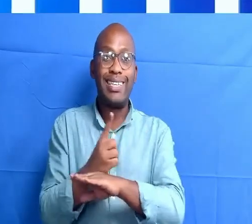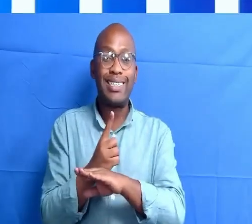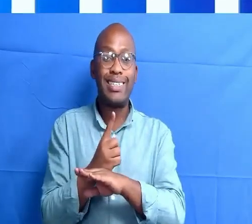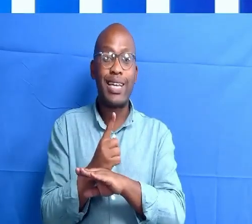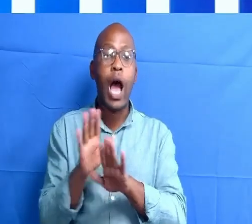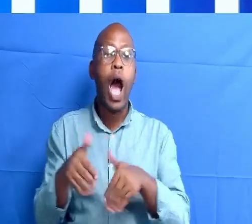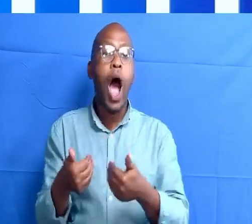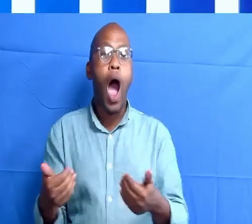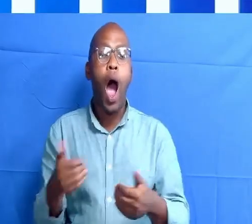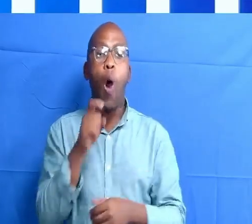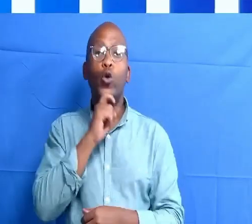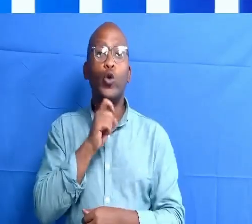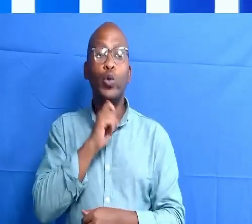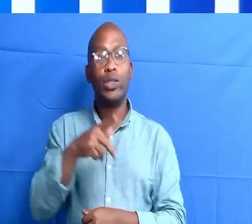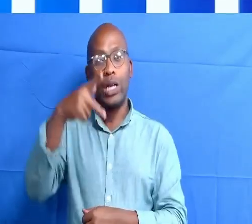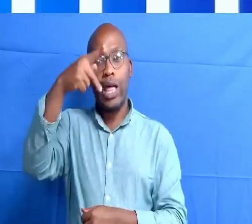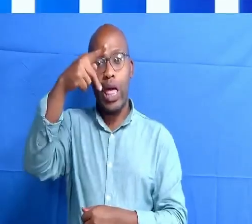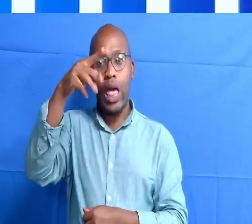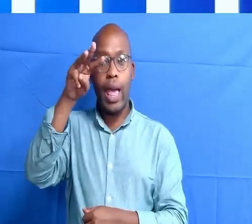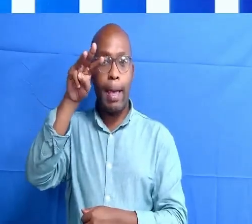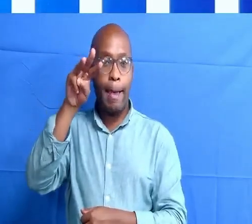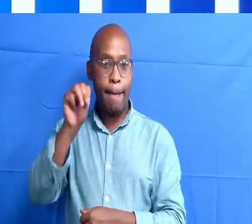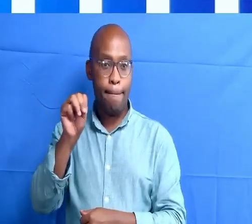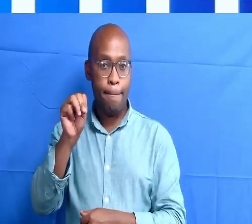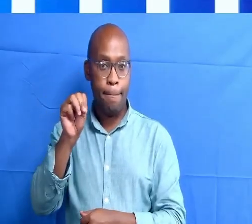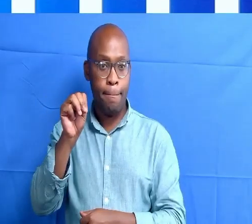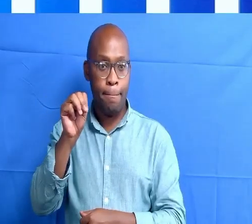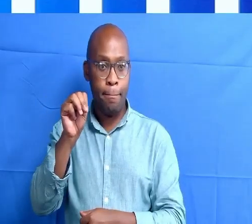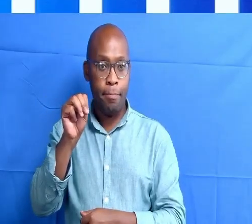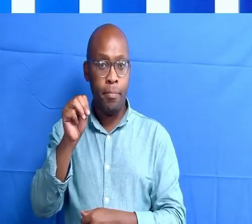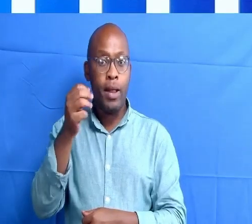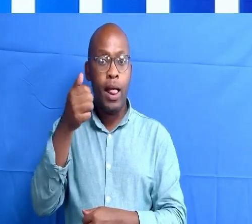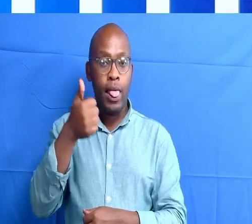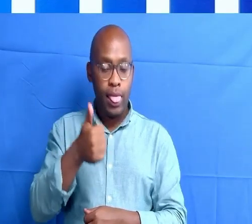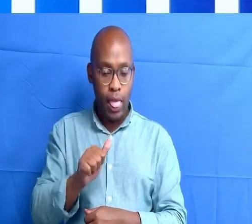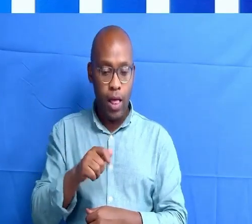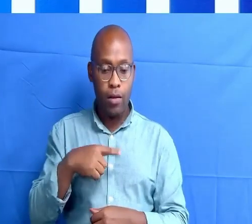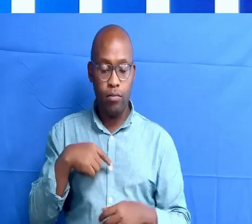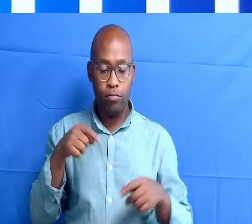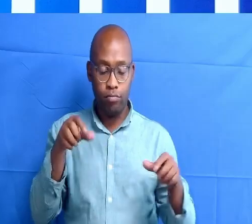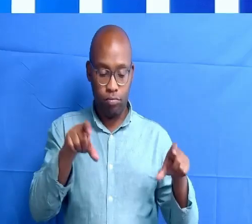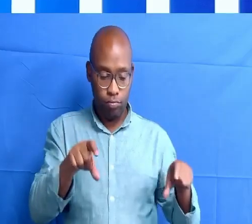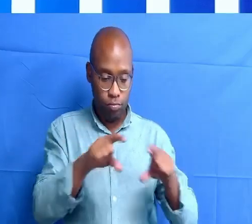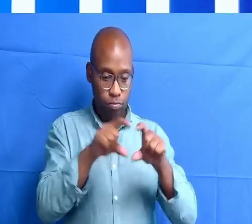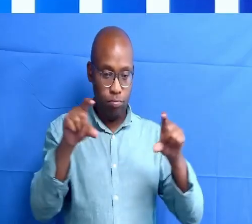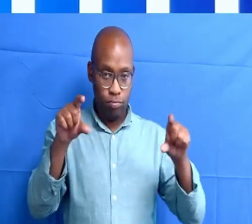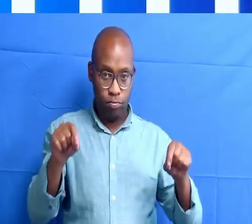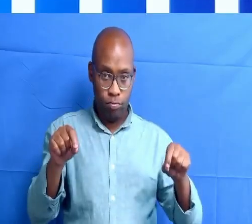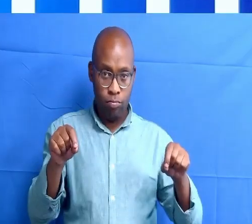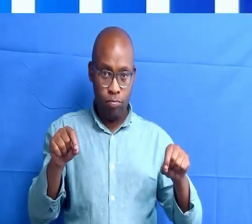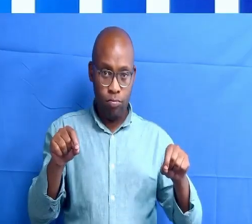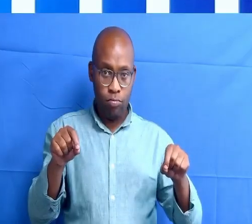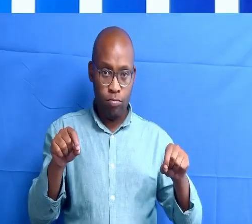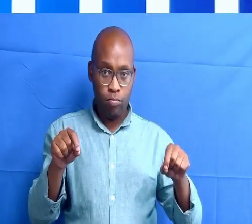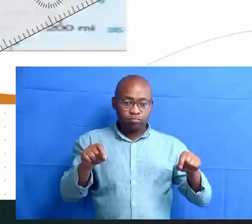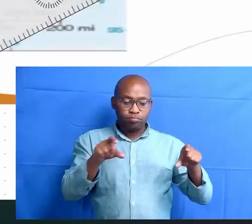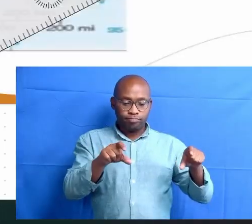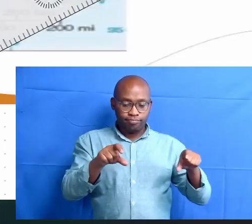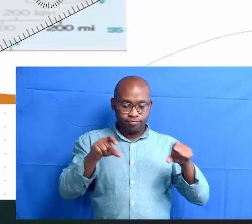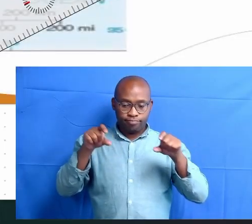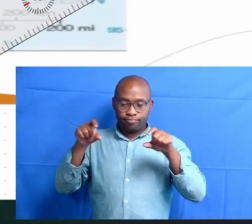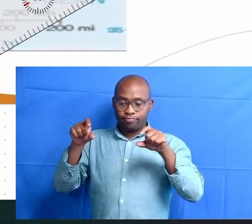50 millimeters. Now, you will be able to take your ruler. You will be able to take your ruler